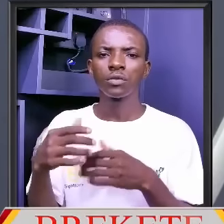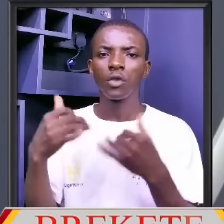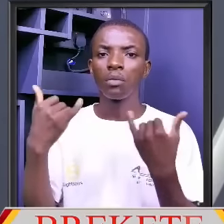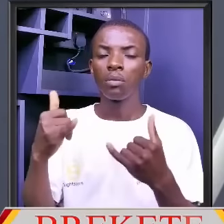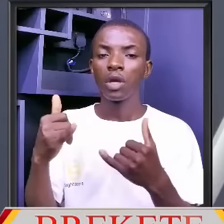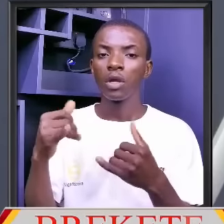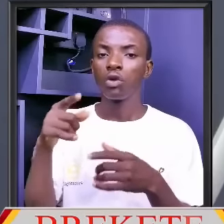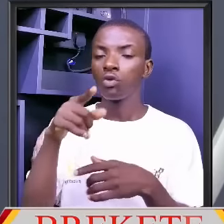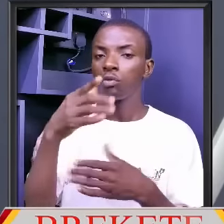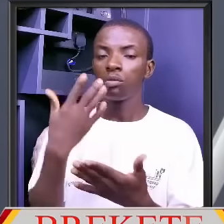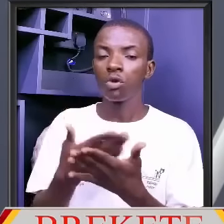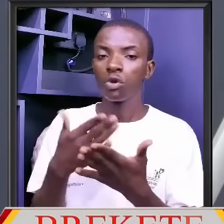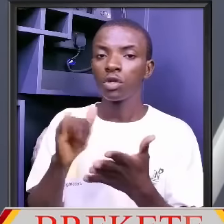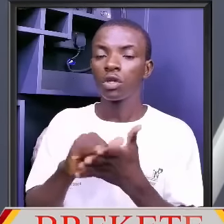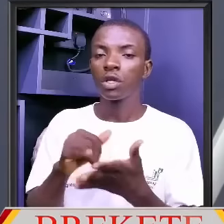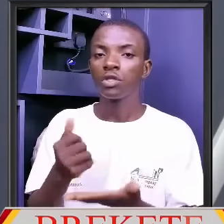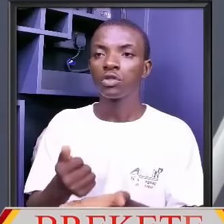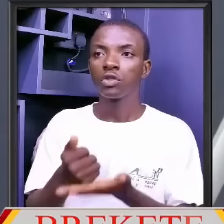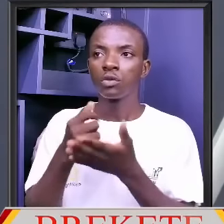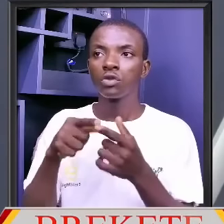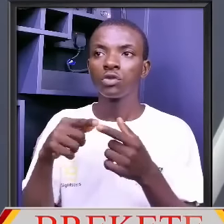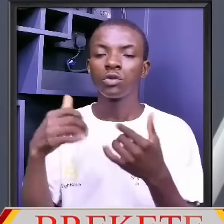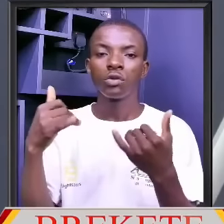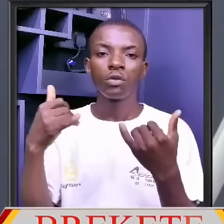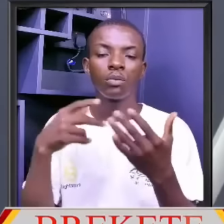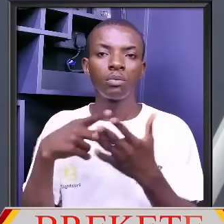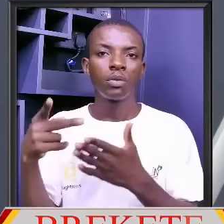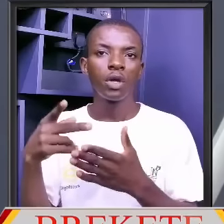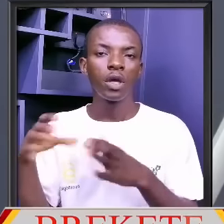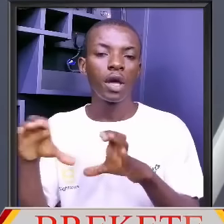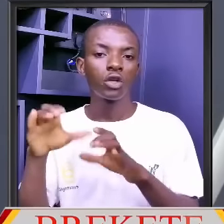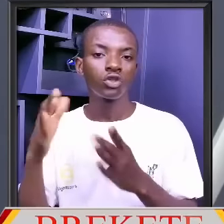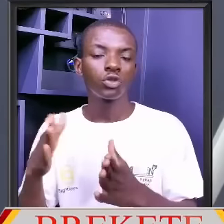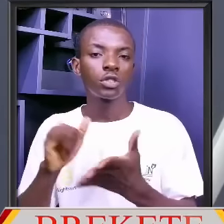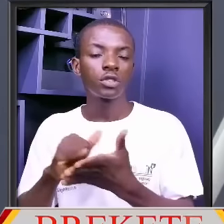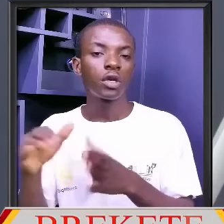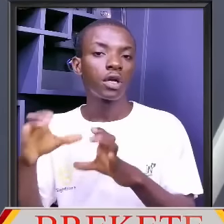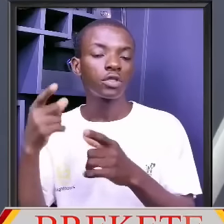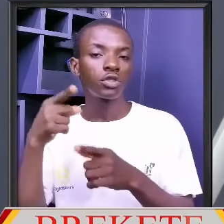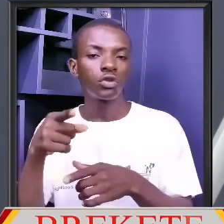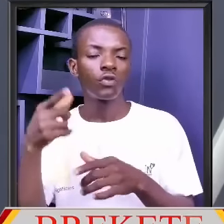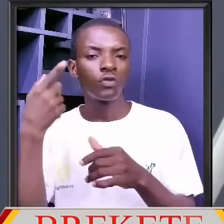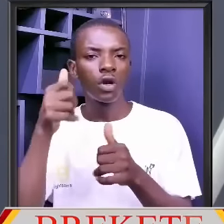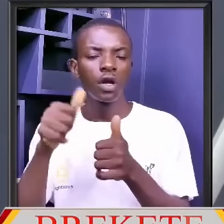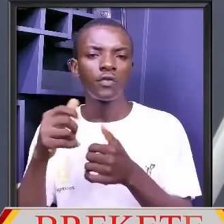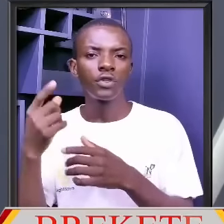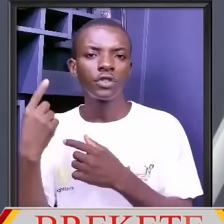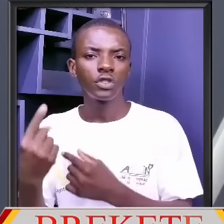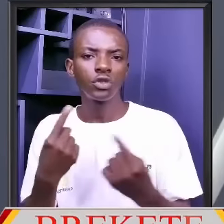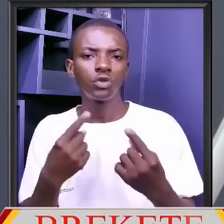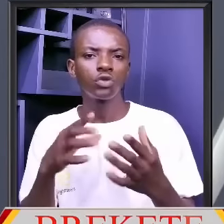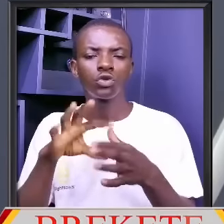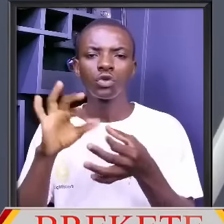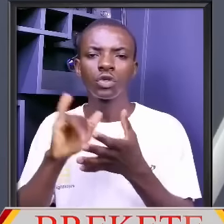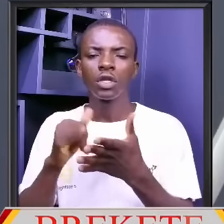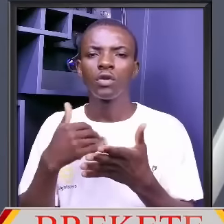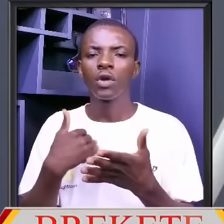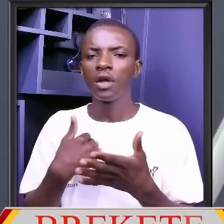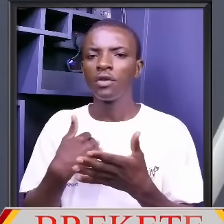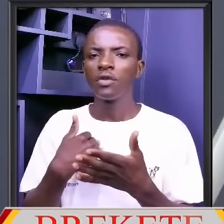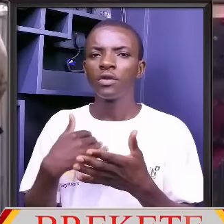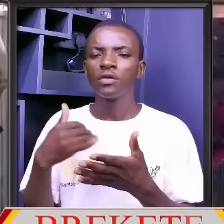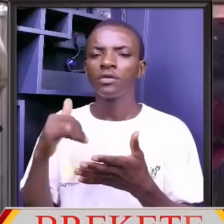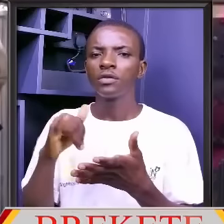go pay you money where we supposed pay actor for acting you. For every single story where we get here, where